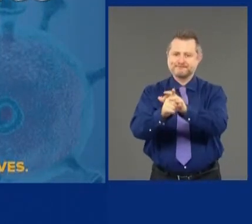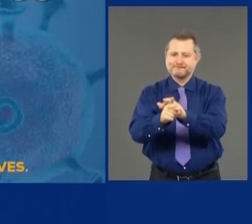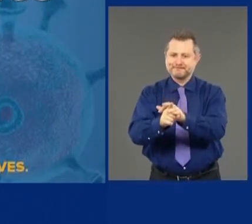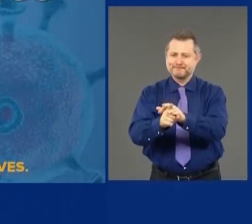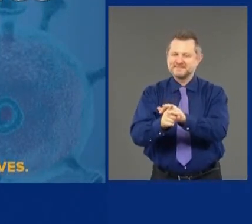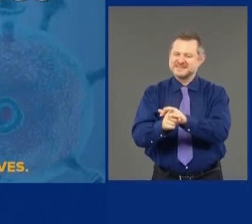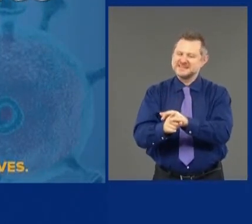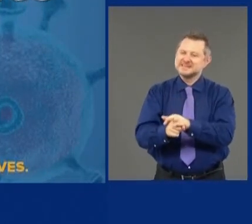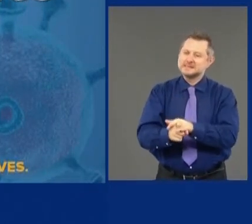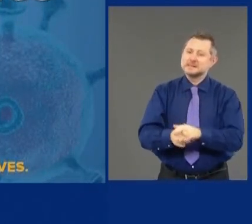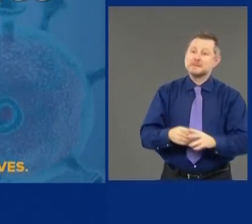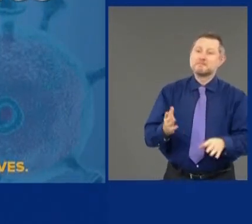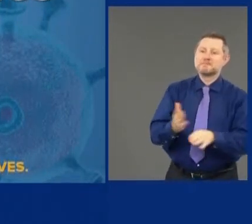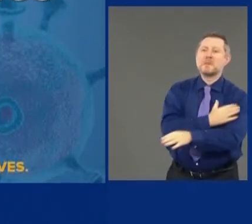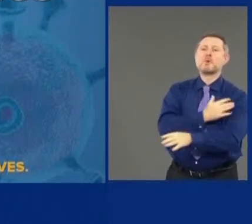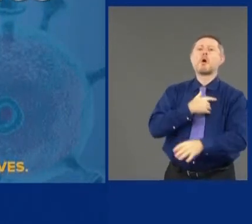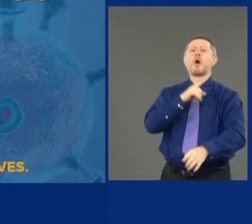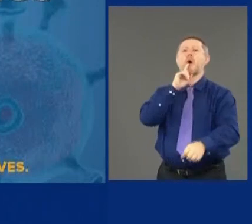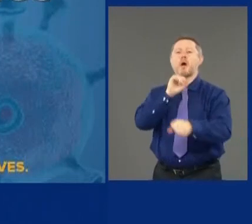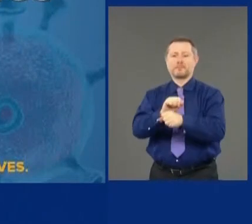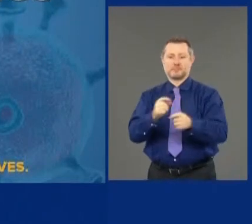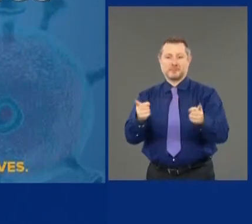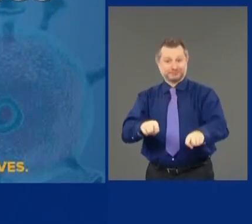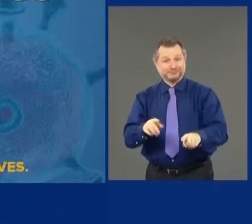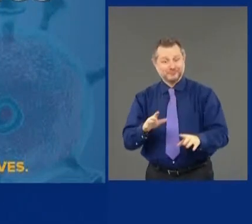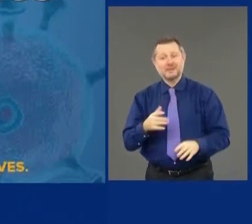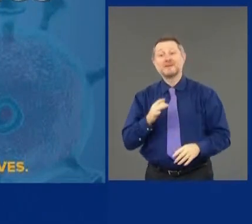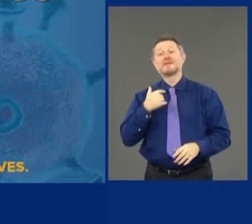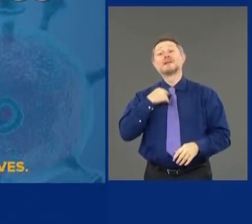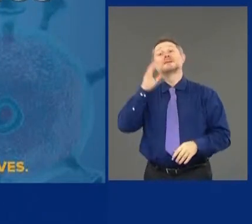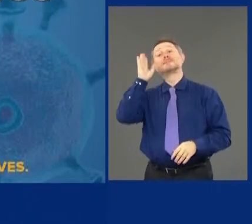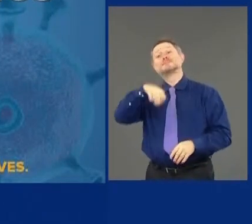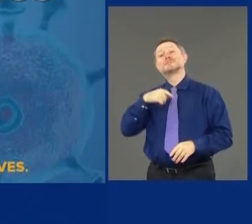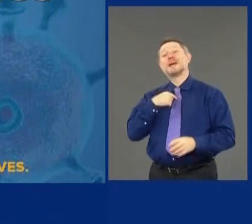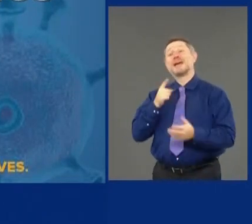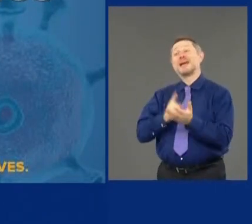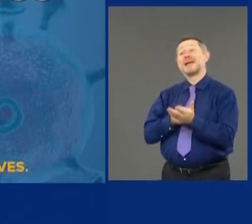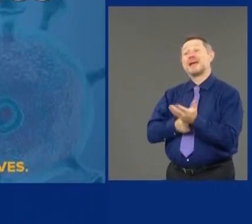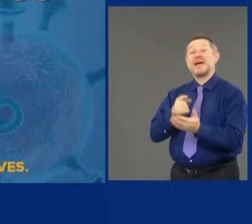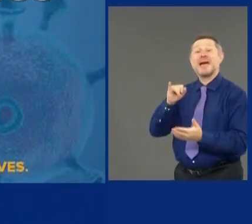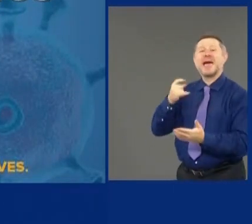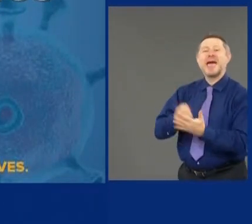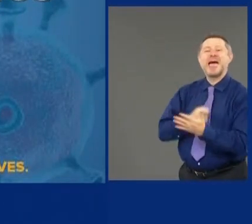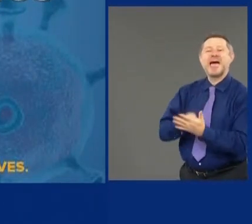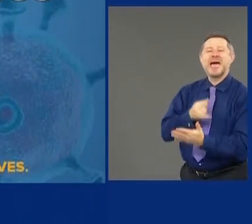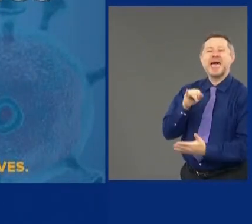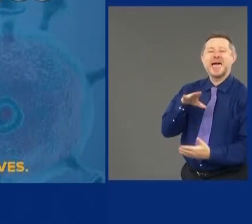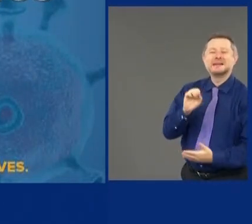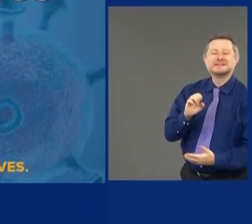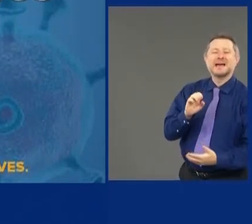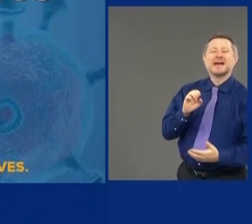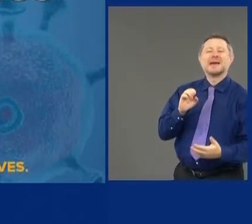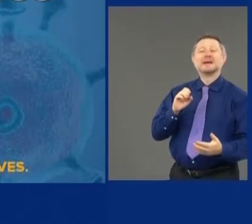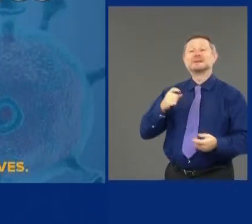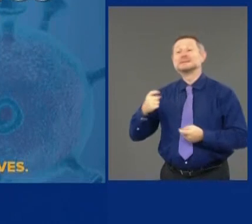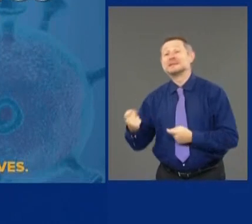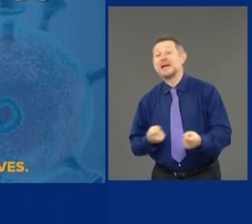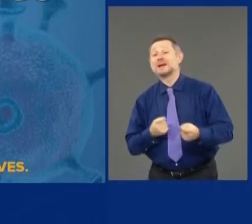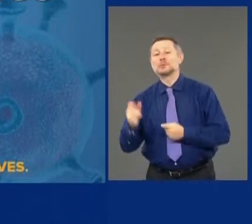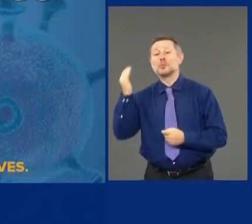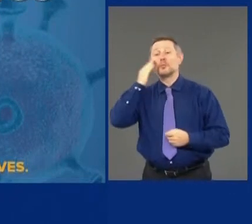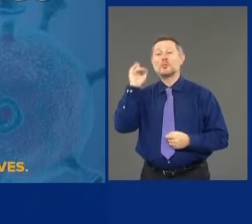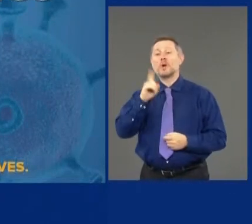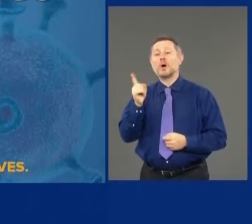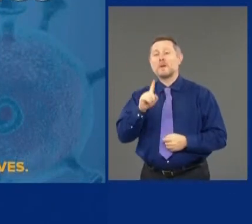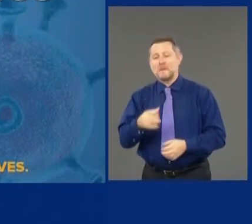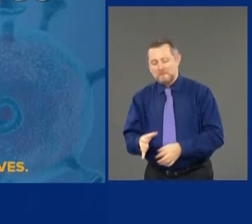it happens. In hockey, they talk about, ice hockey, they talk about skate. Don't skate to where the puck is.